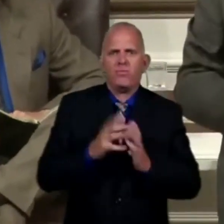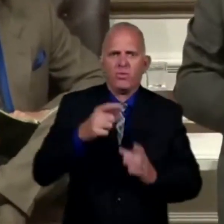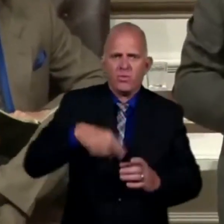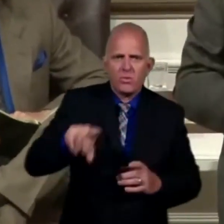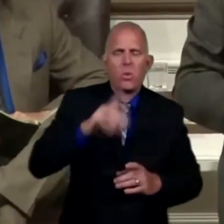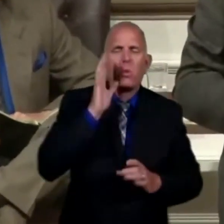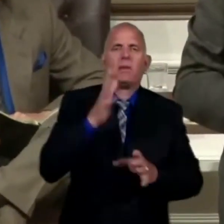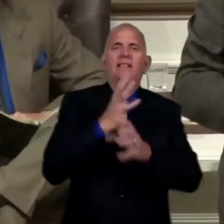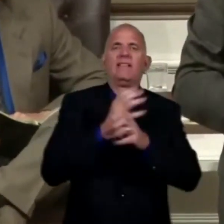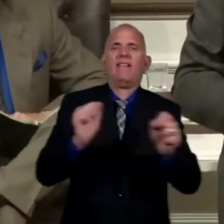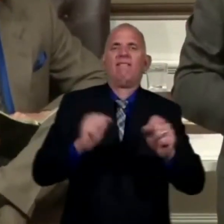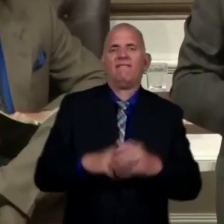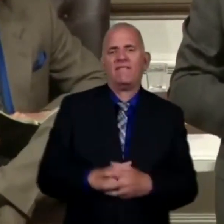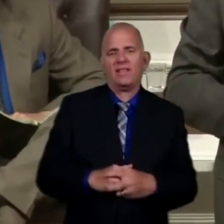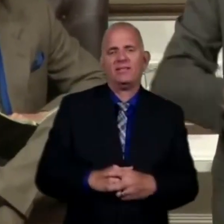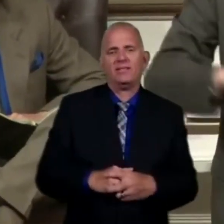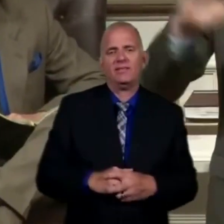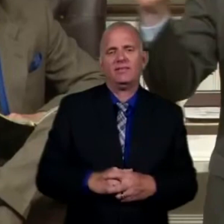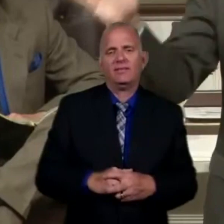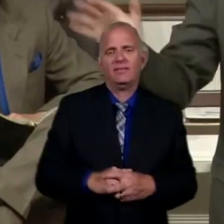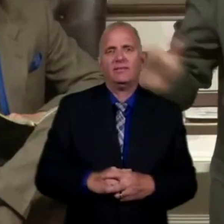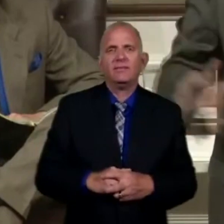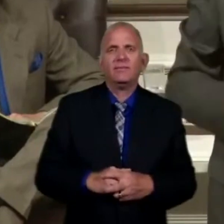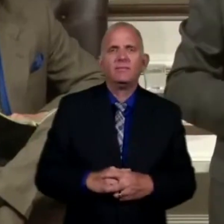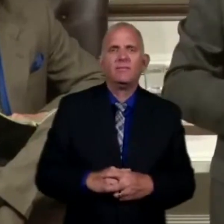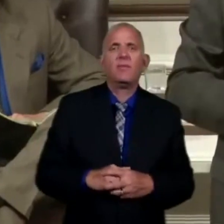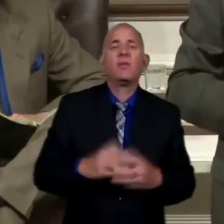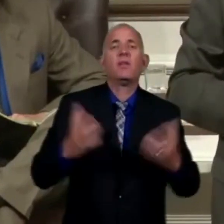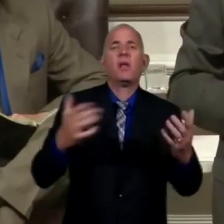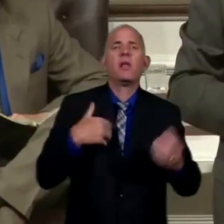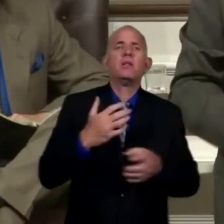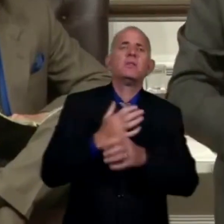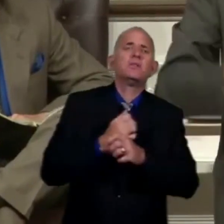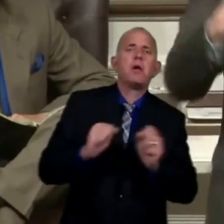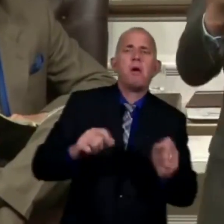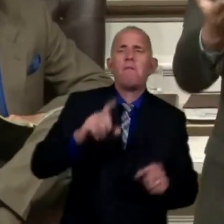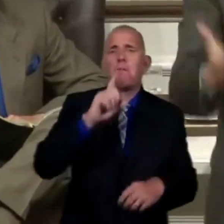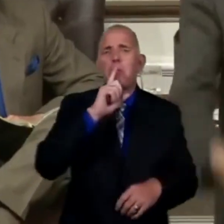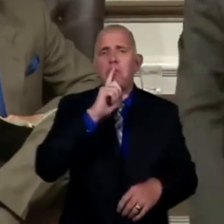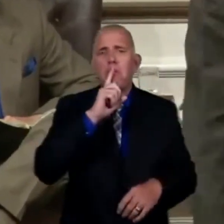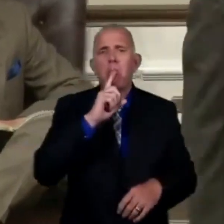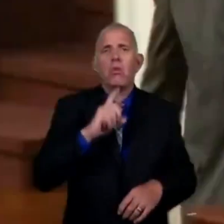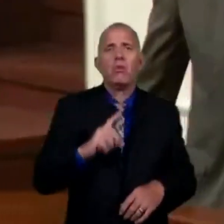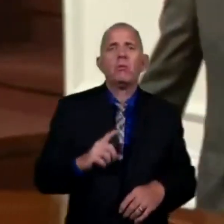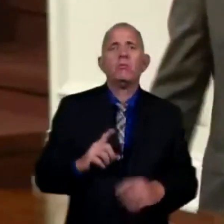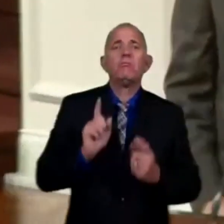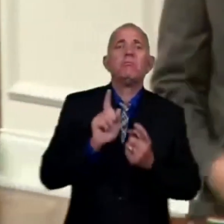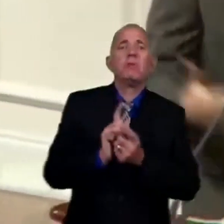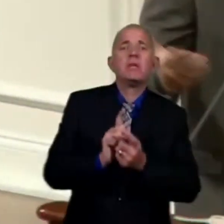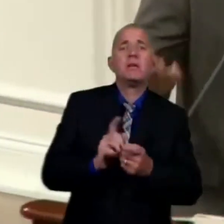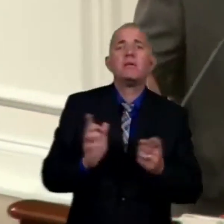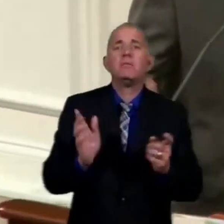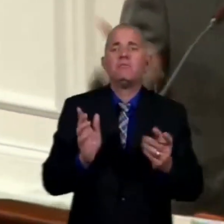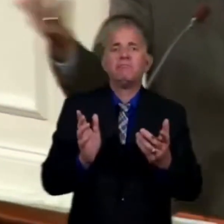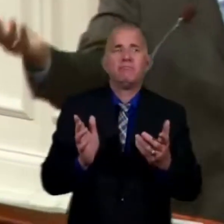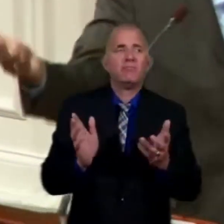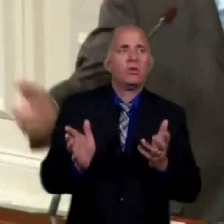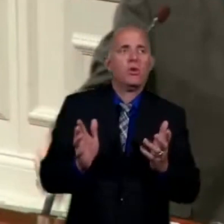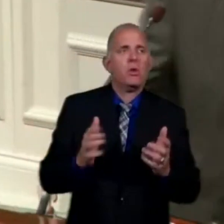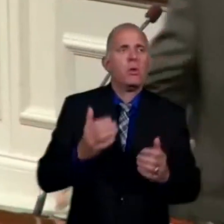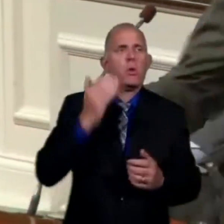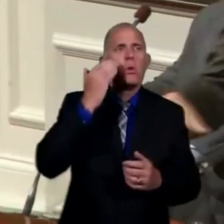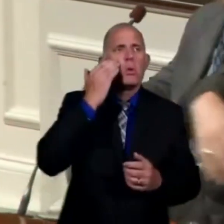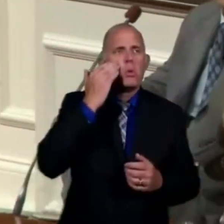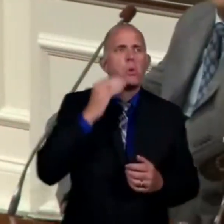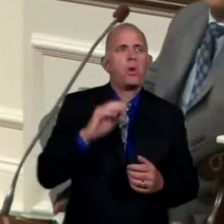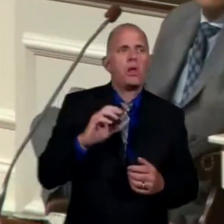saved. We don't talk too much about the word saved too much. Sometimes you go out to people, and it used to be common knowledge what saved meant. For the average